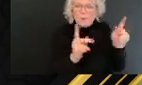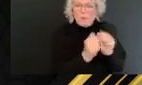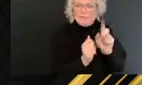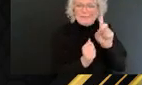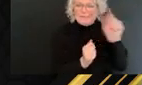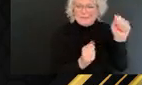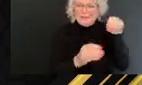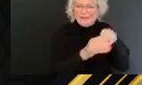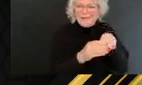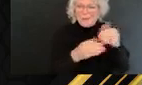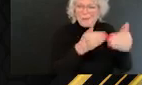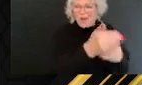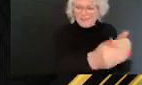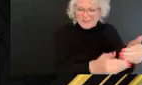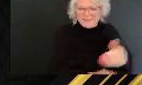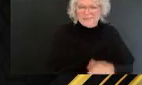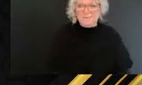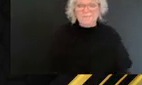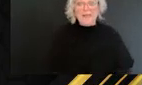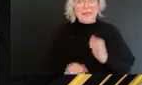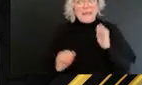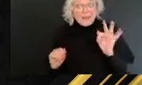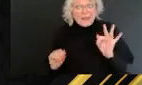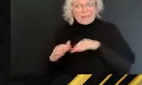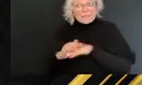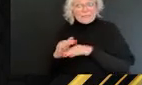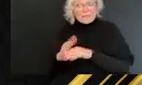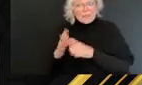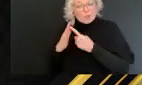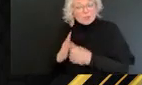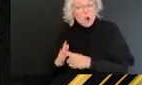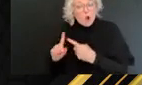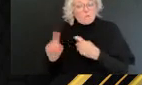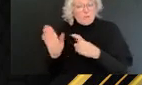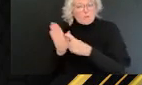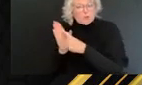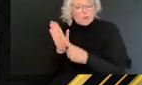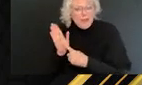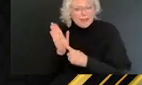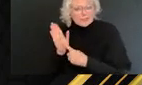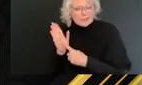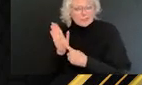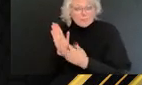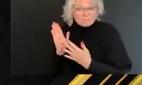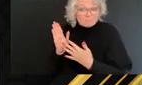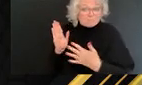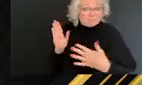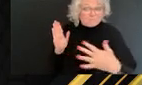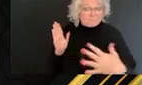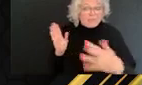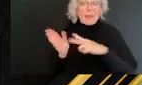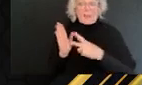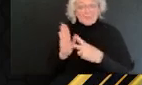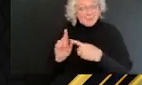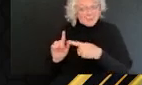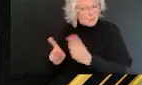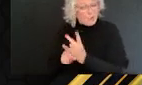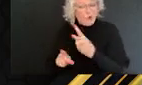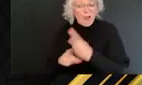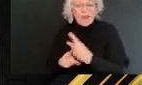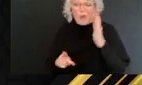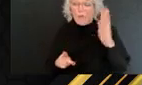process. If accessibility is built in from the start, it will not only result in a more